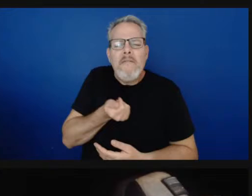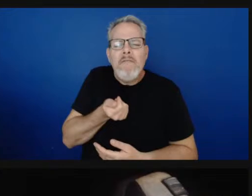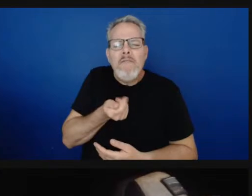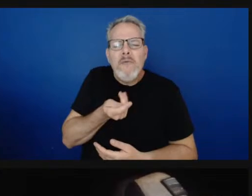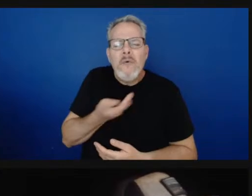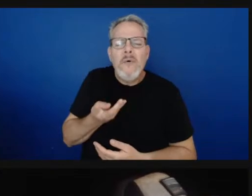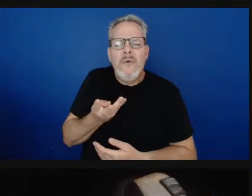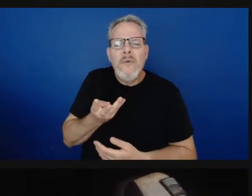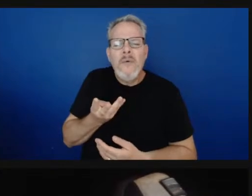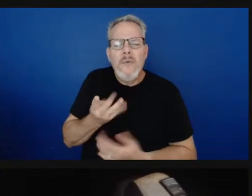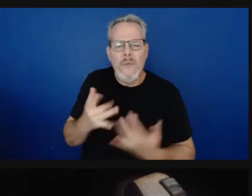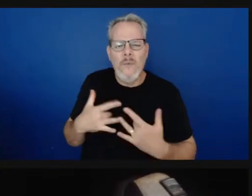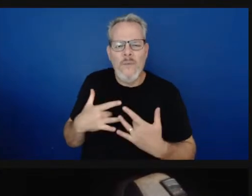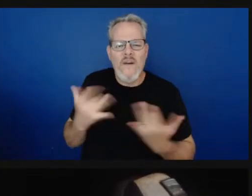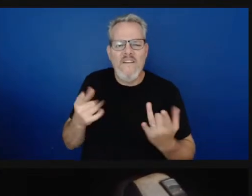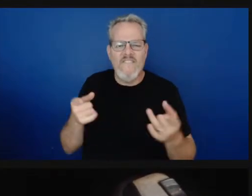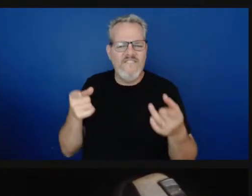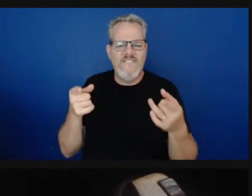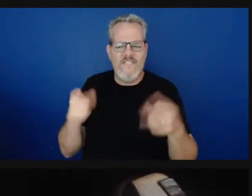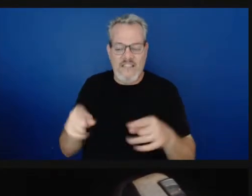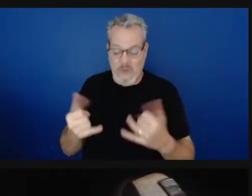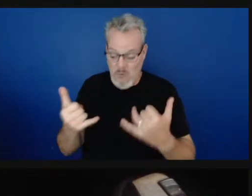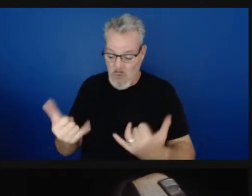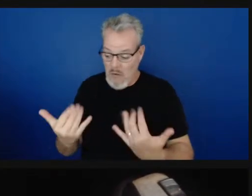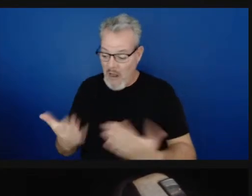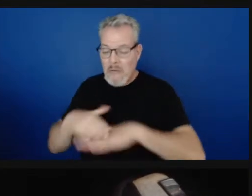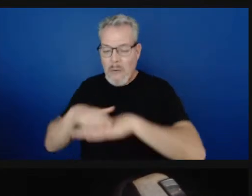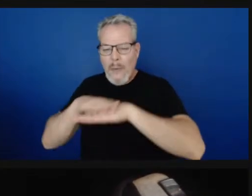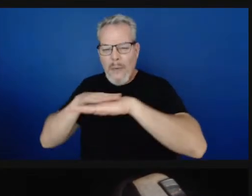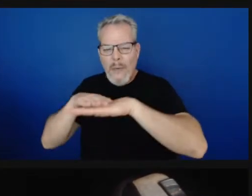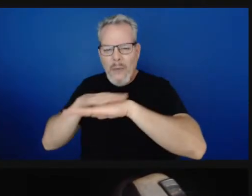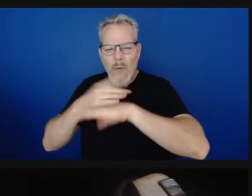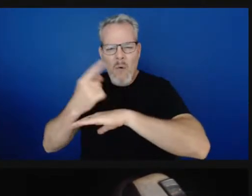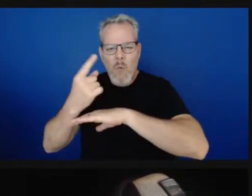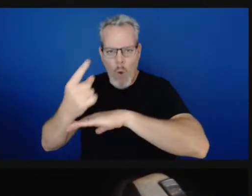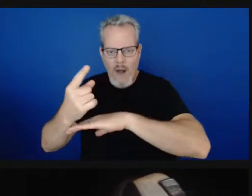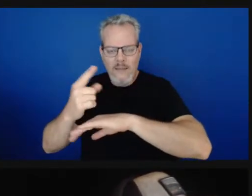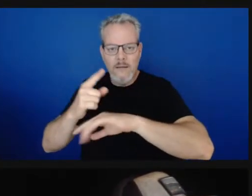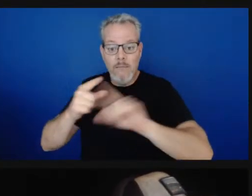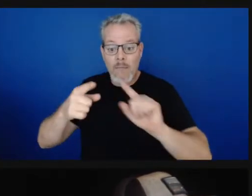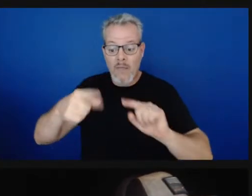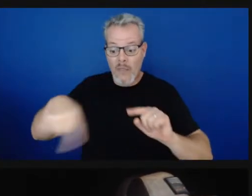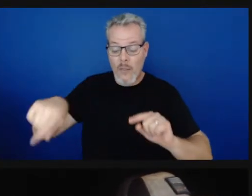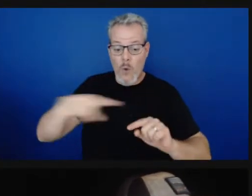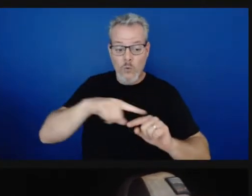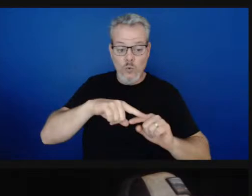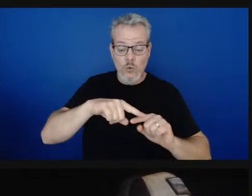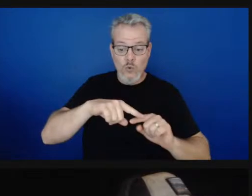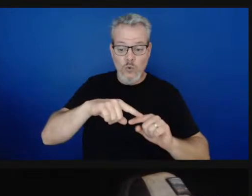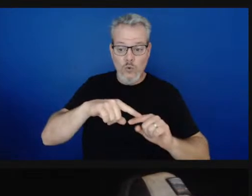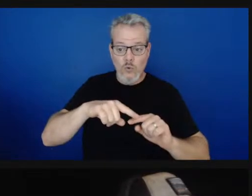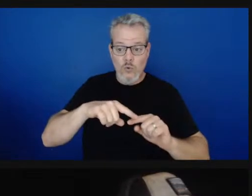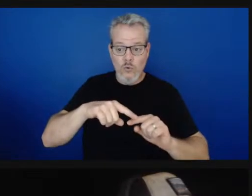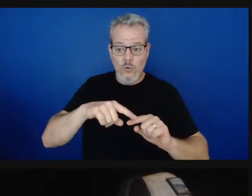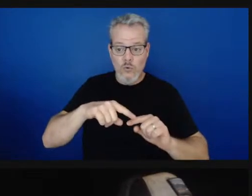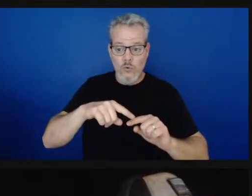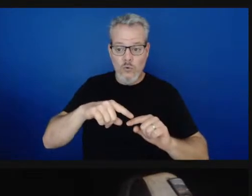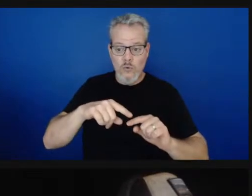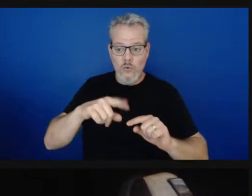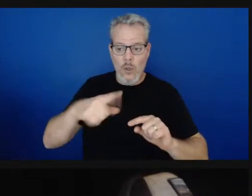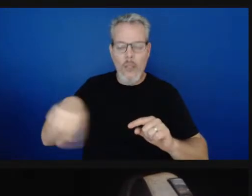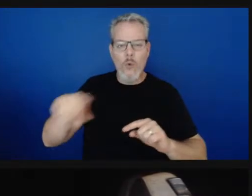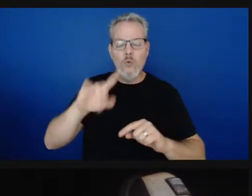one slightly larger event that's much shallower at the summit. But those, or I'm sorry, not the summit, it's on a